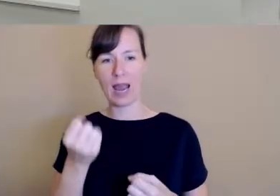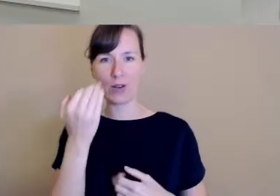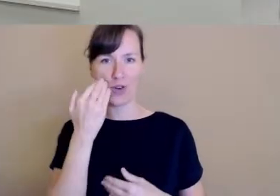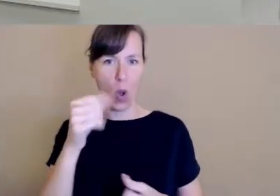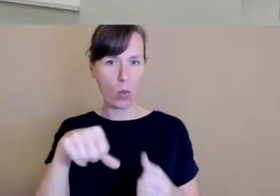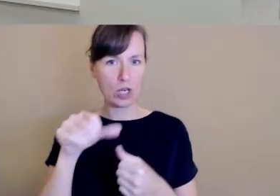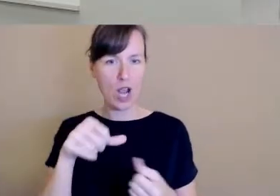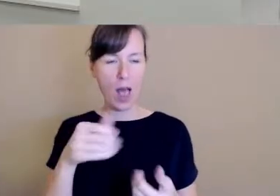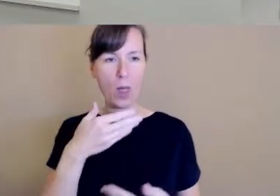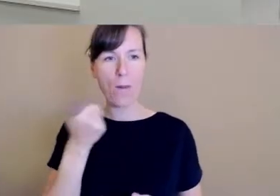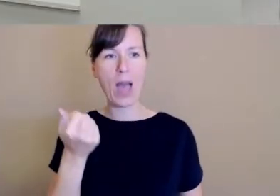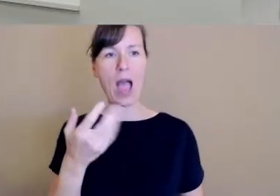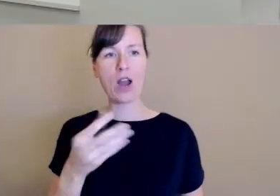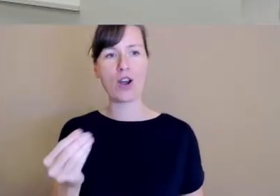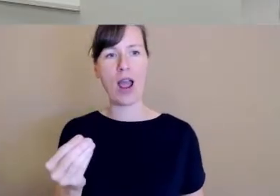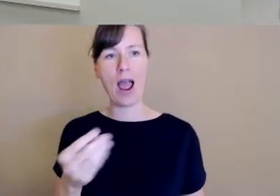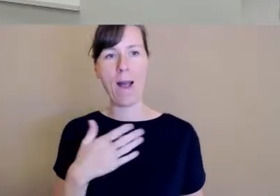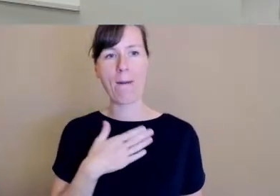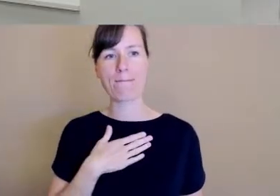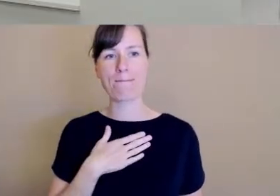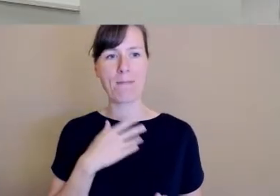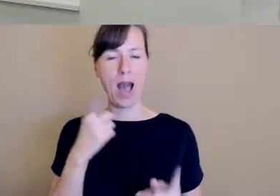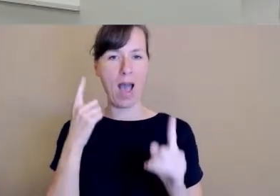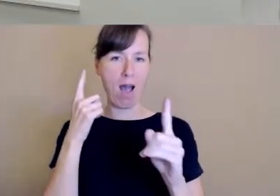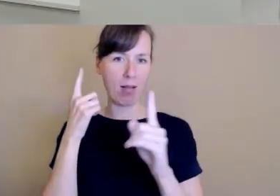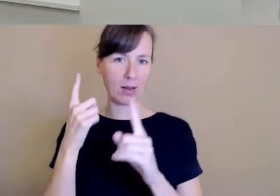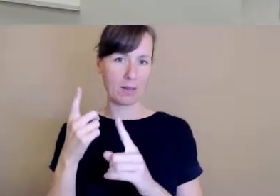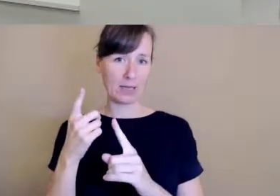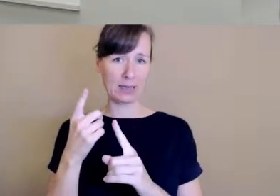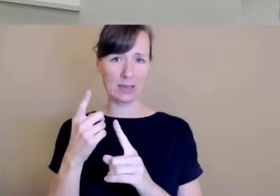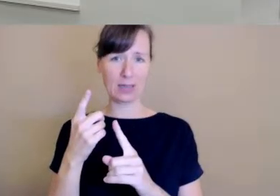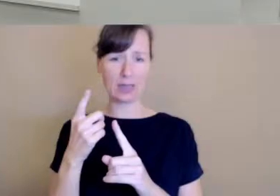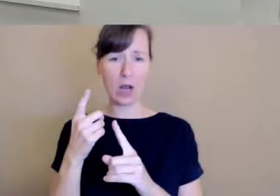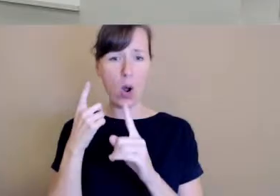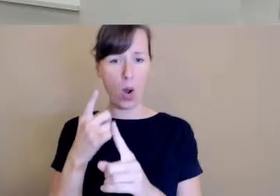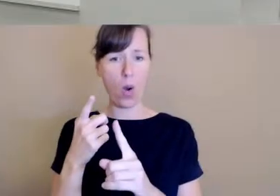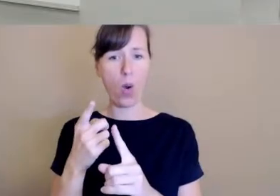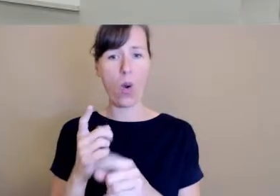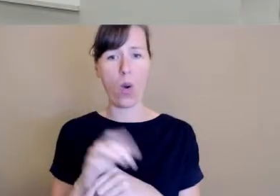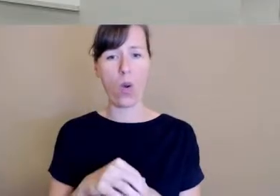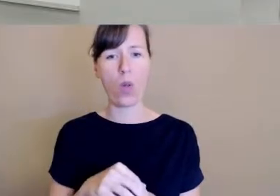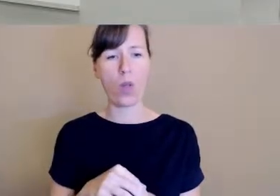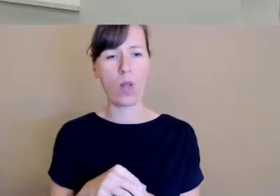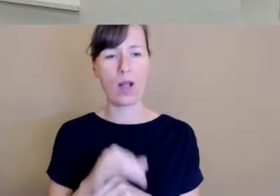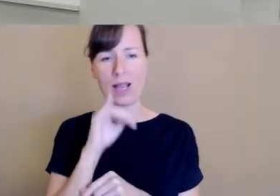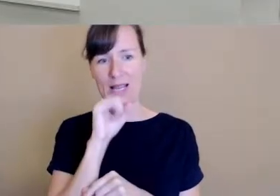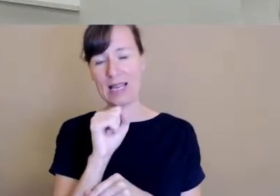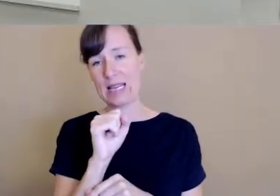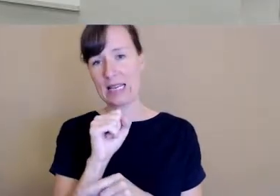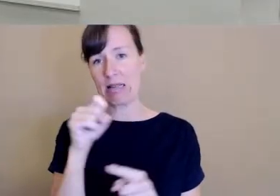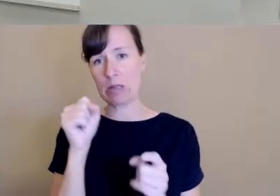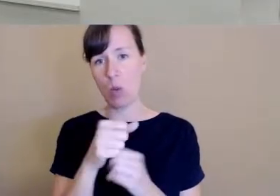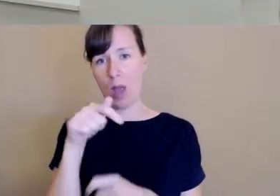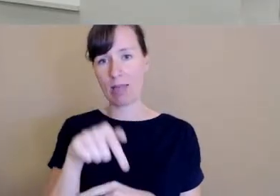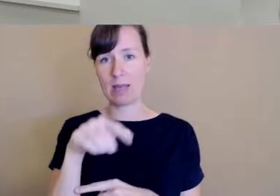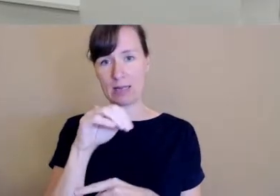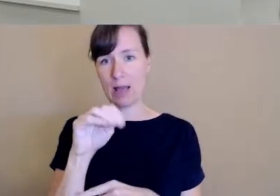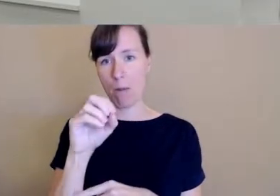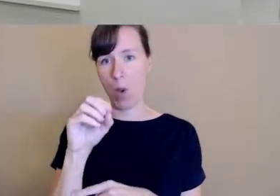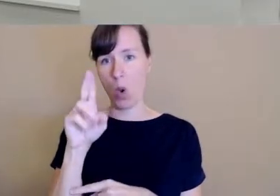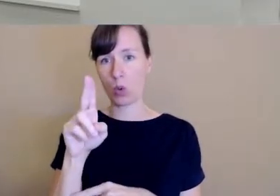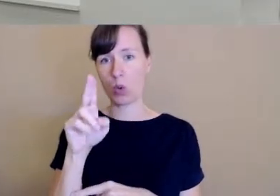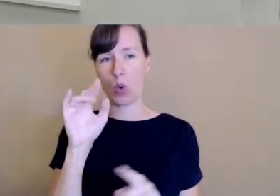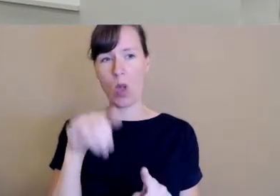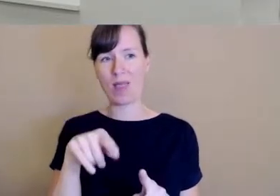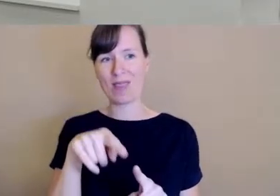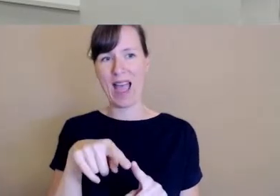better. And my ultimate goal, honestly, with this MOU is that it ends up not